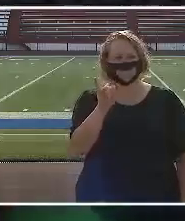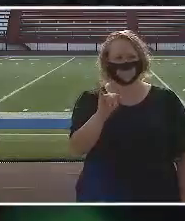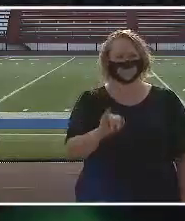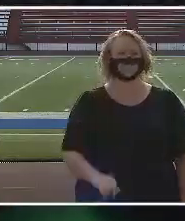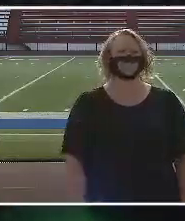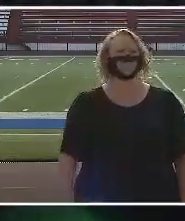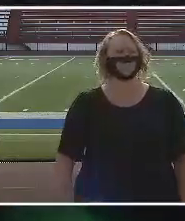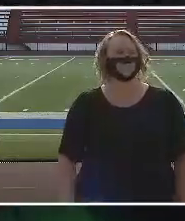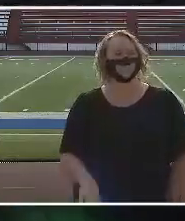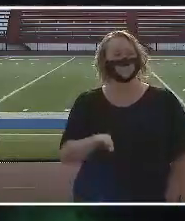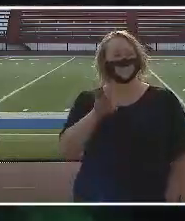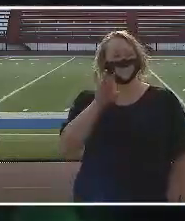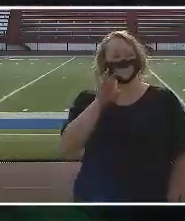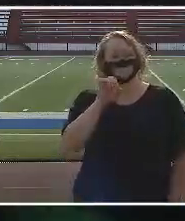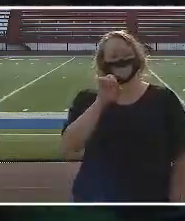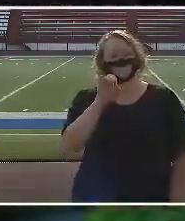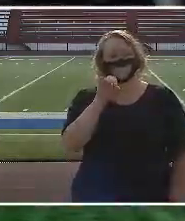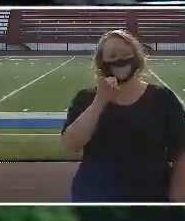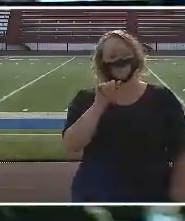Fida Shakir.